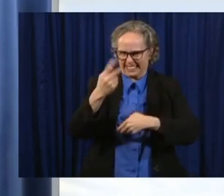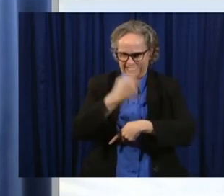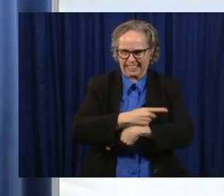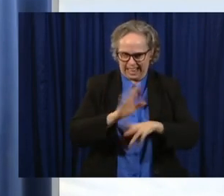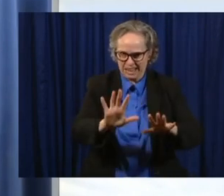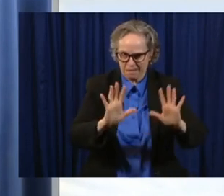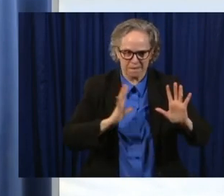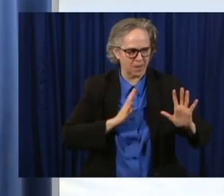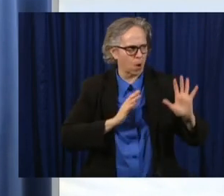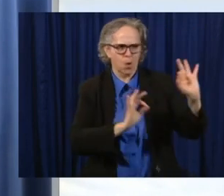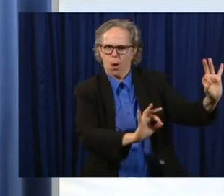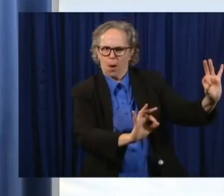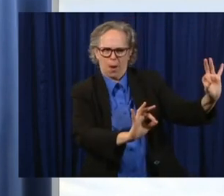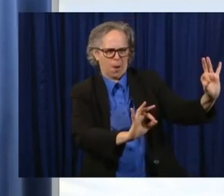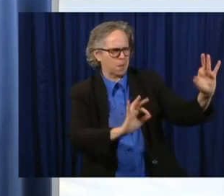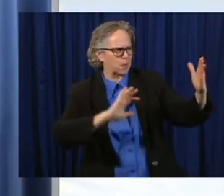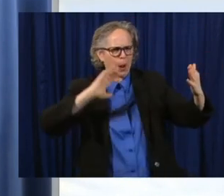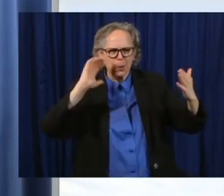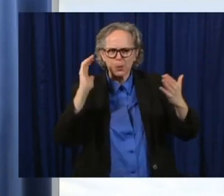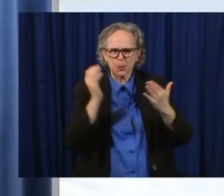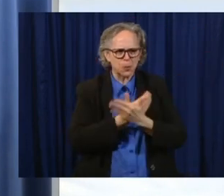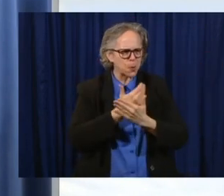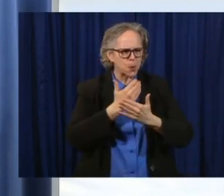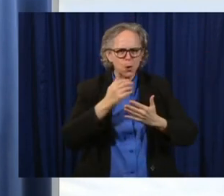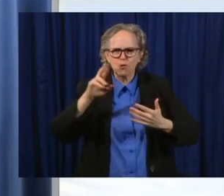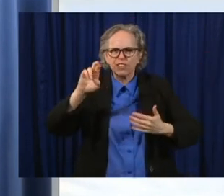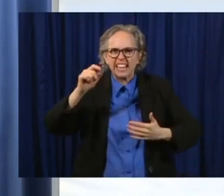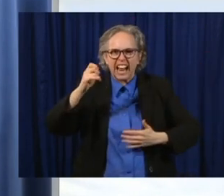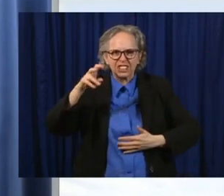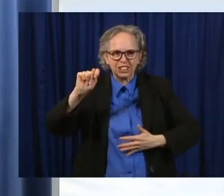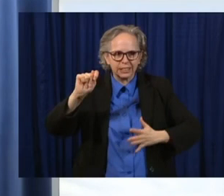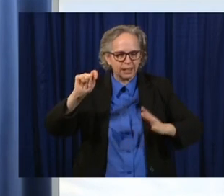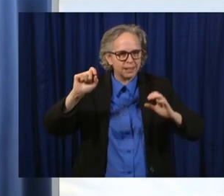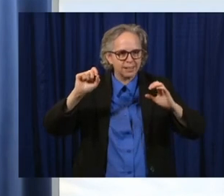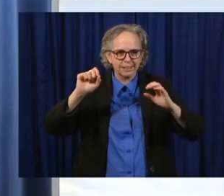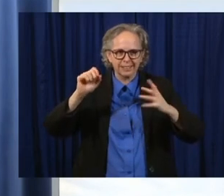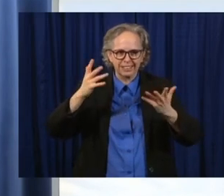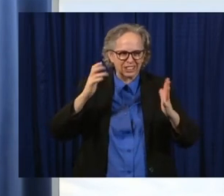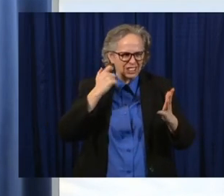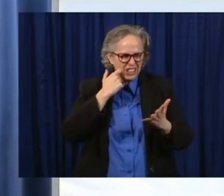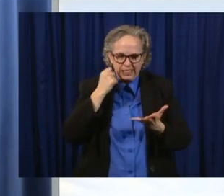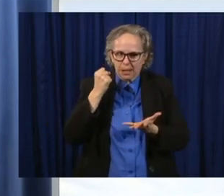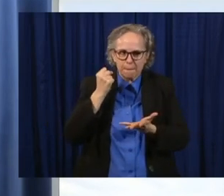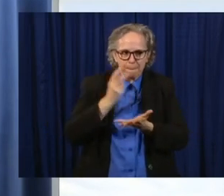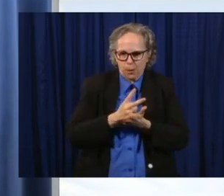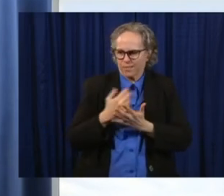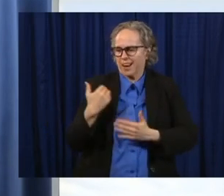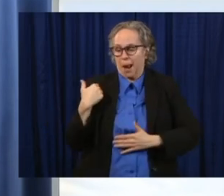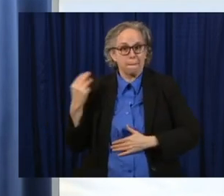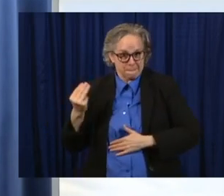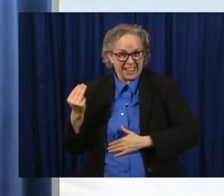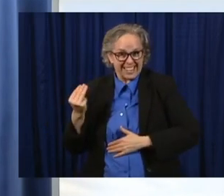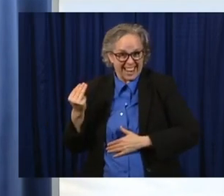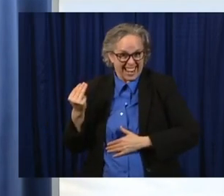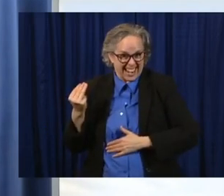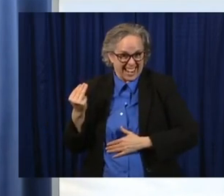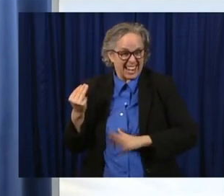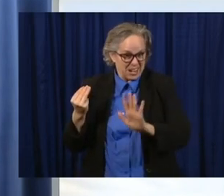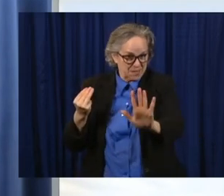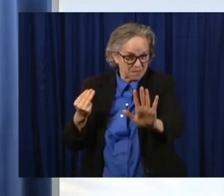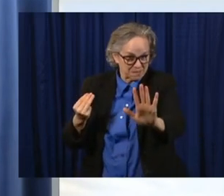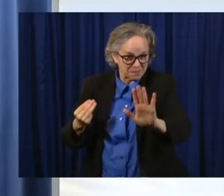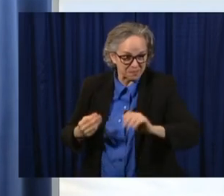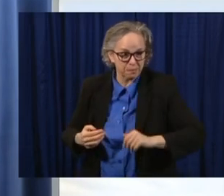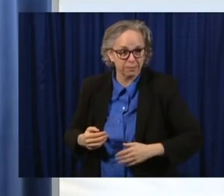new reagent that just got approval on Monday from the FDA. So we're